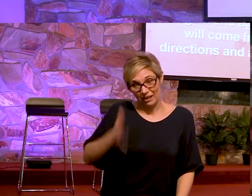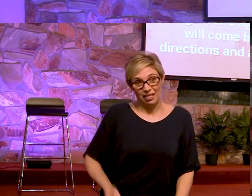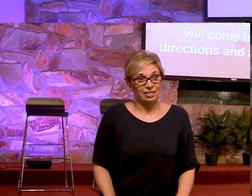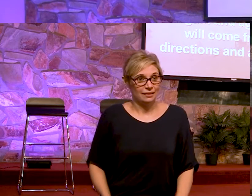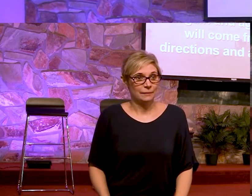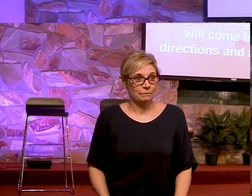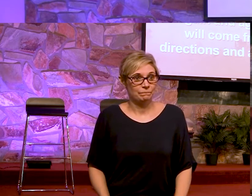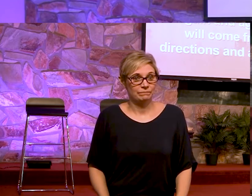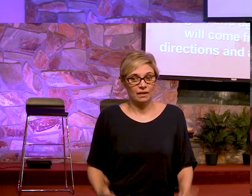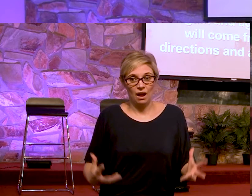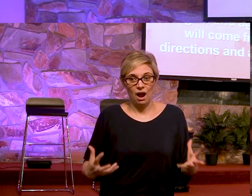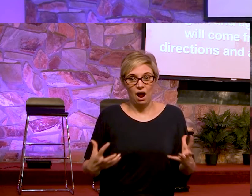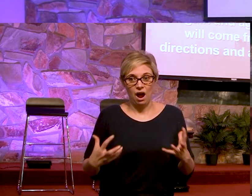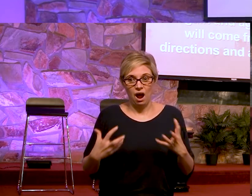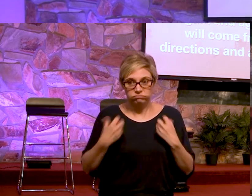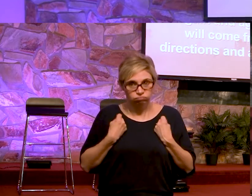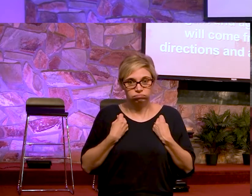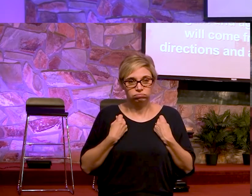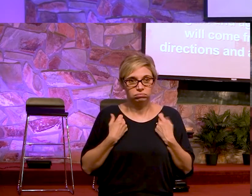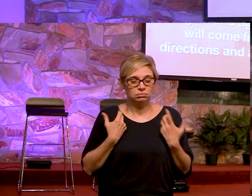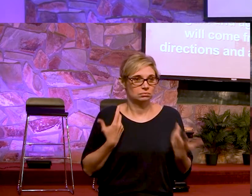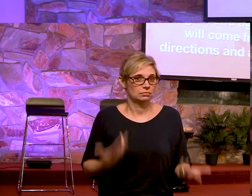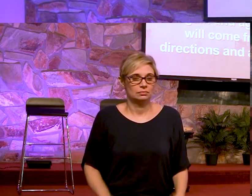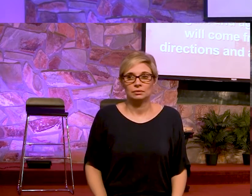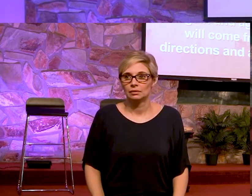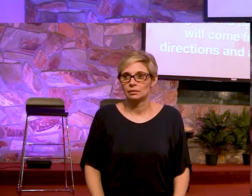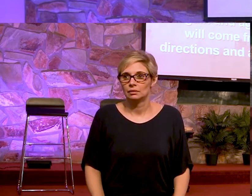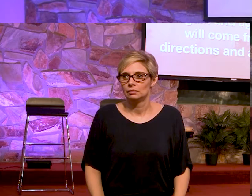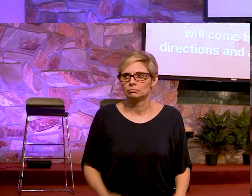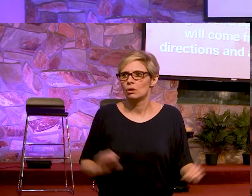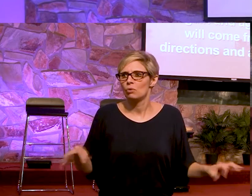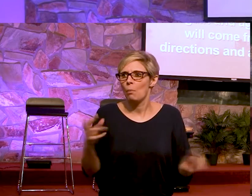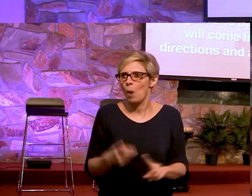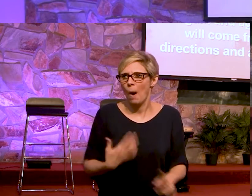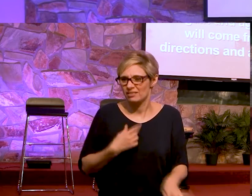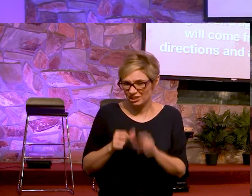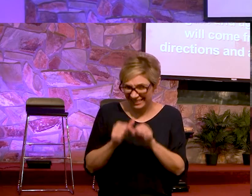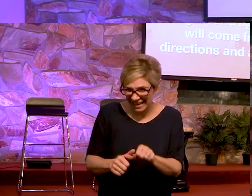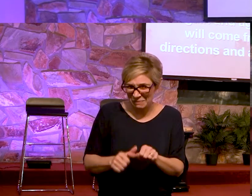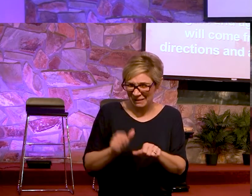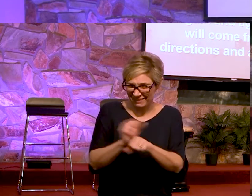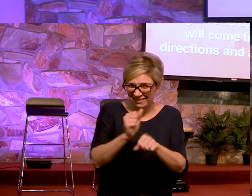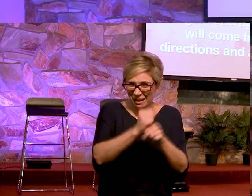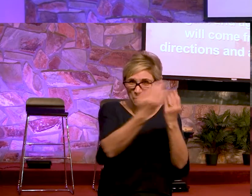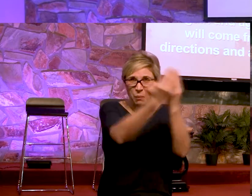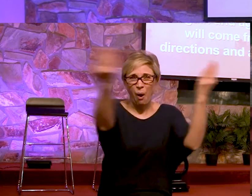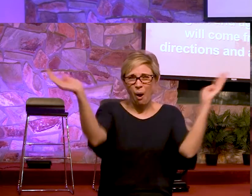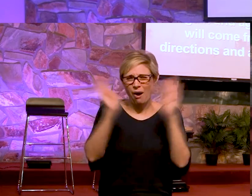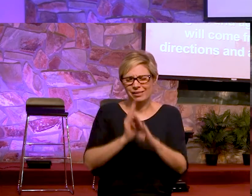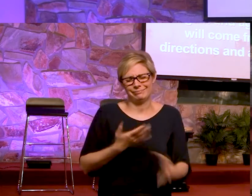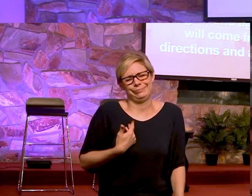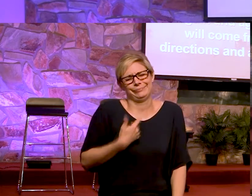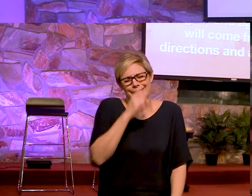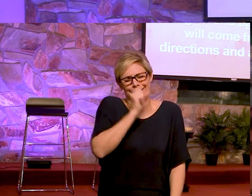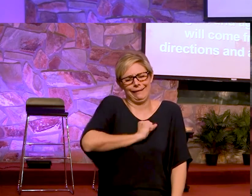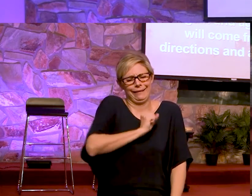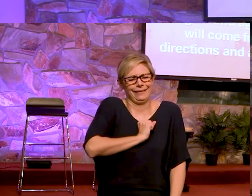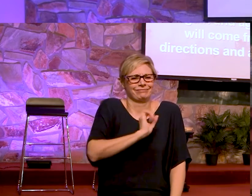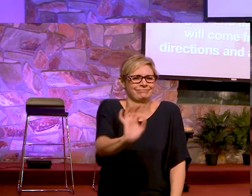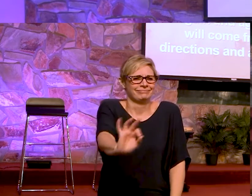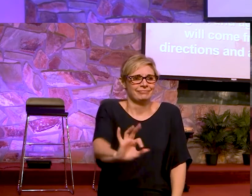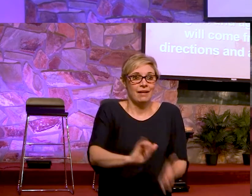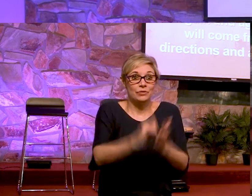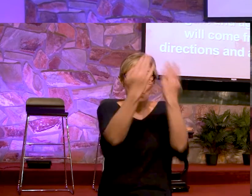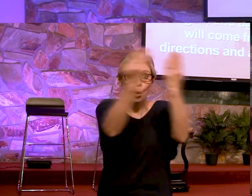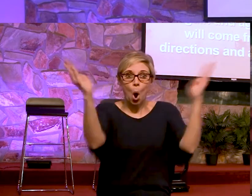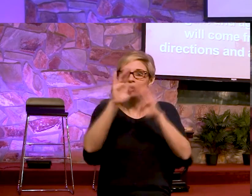We're just going to attack them. It's pointless as to why they're building this wall. This wall was supposed to secure them. This wall was